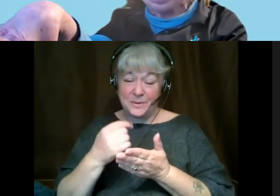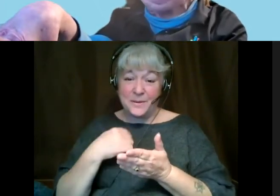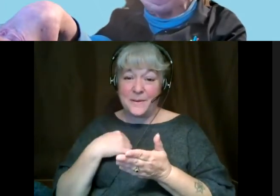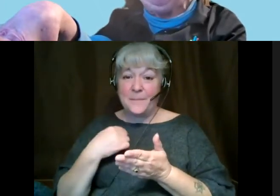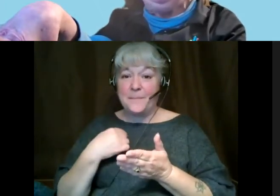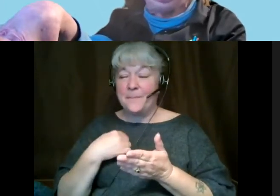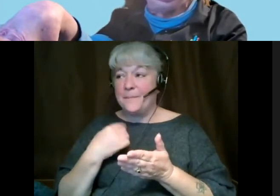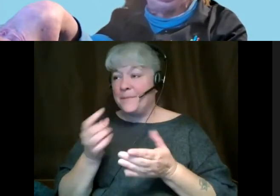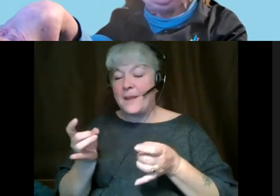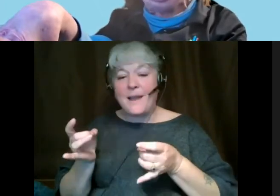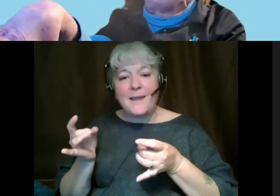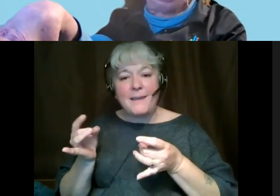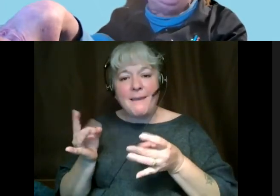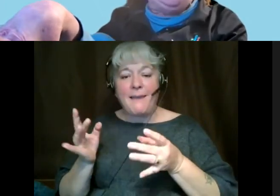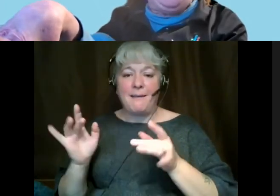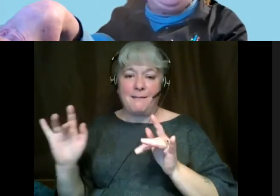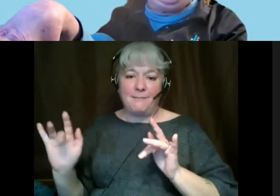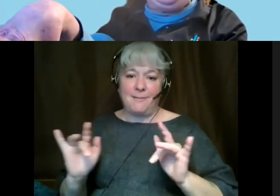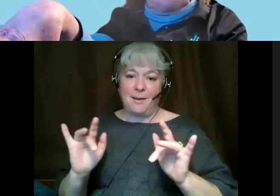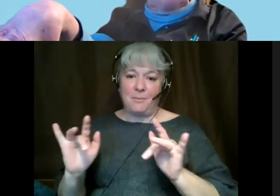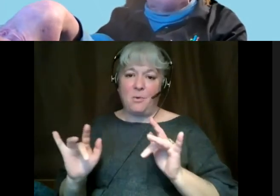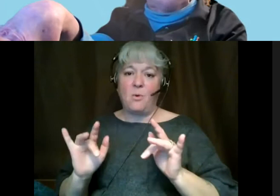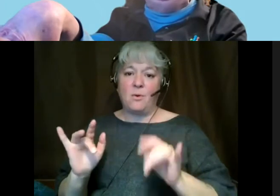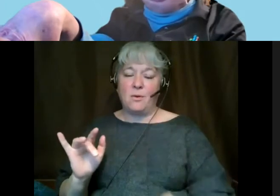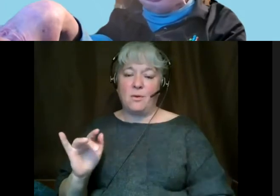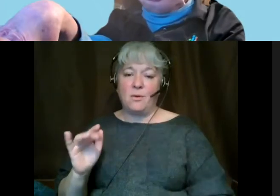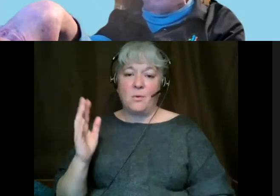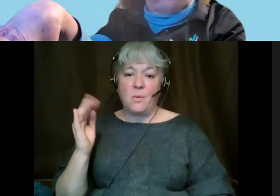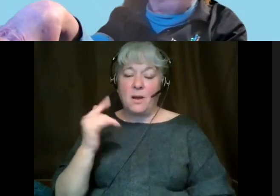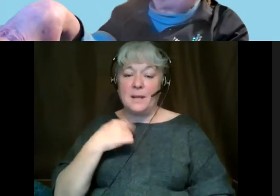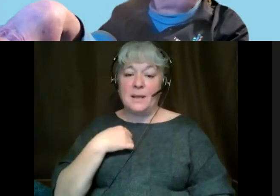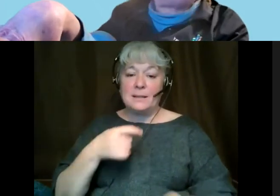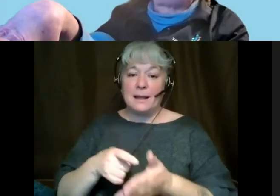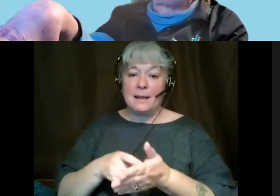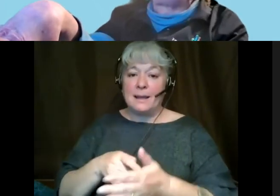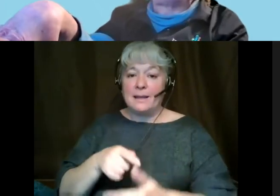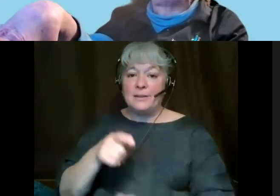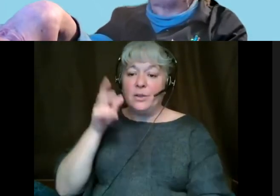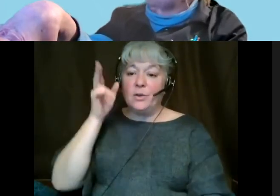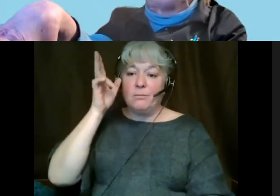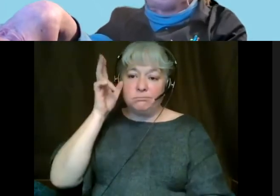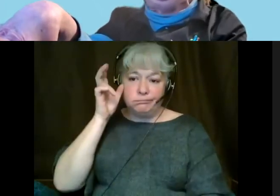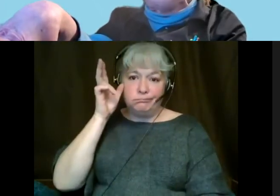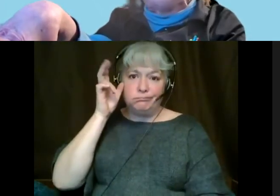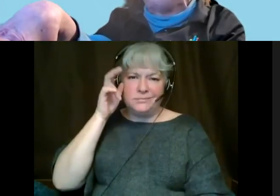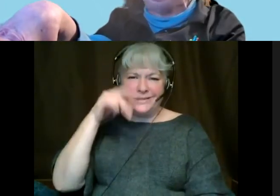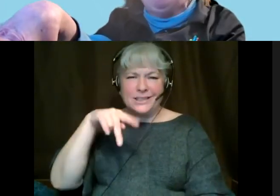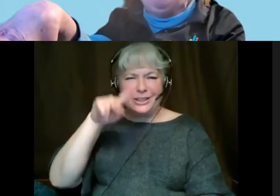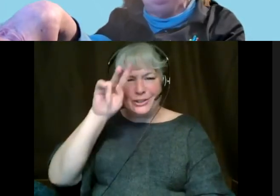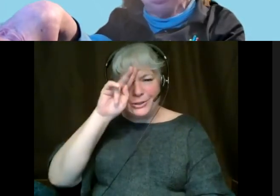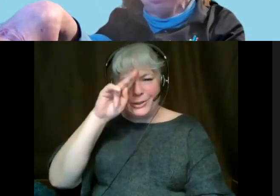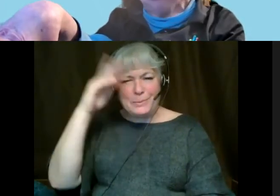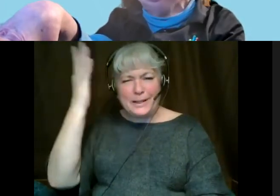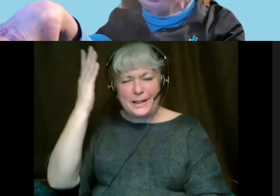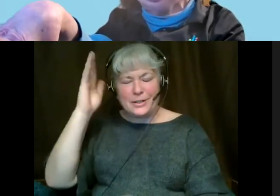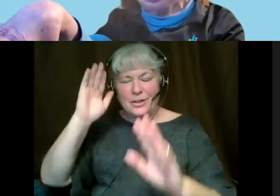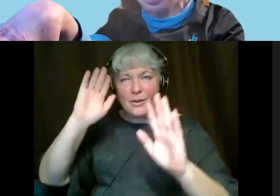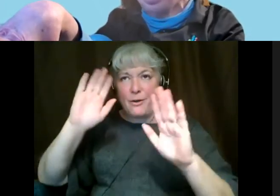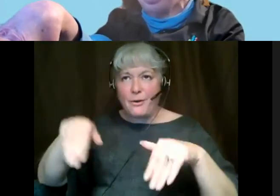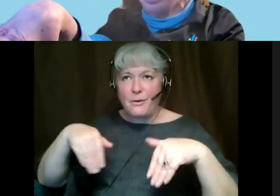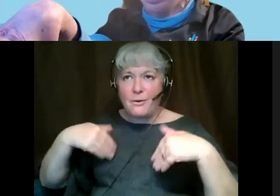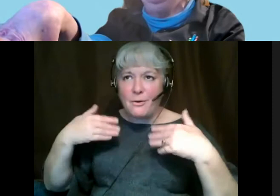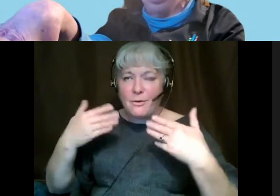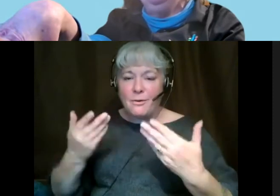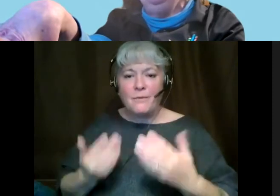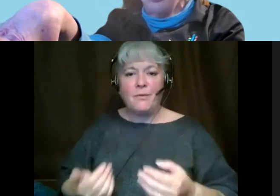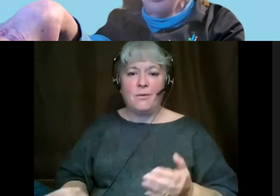tape recorder because I had to listen to the stupid lecture all over